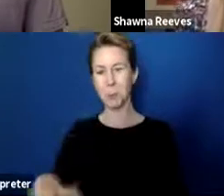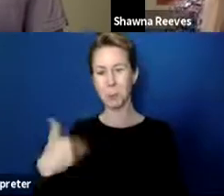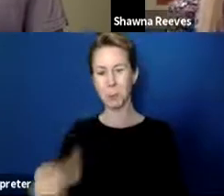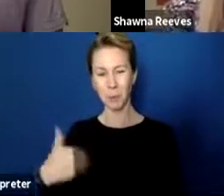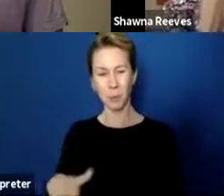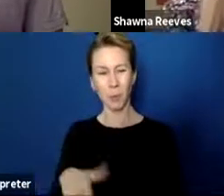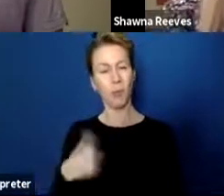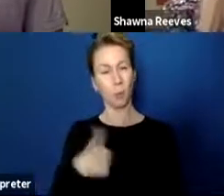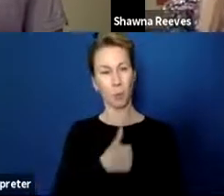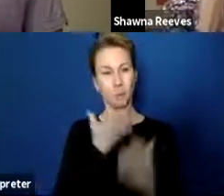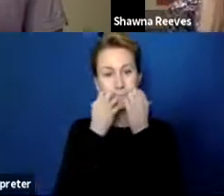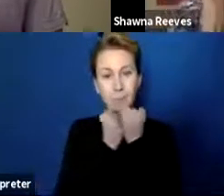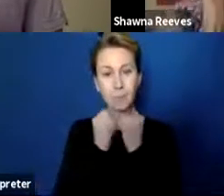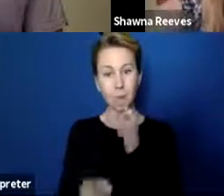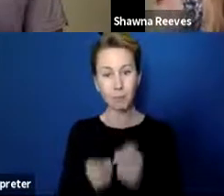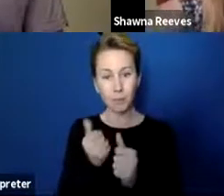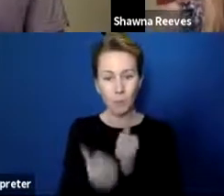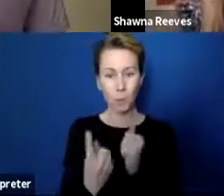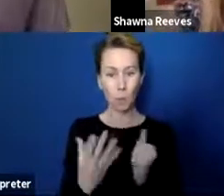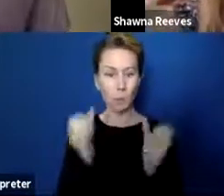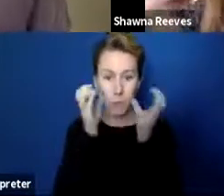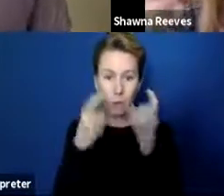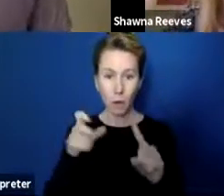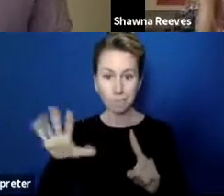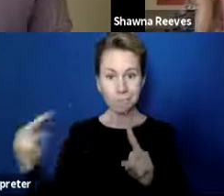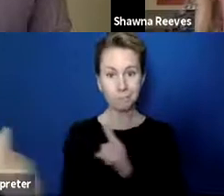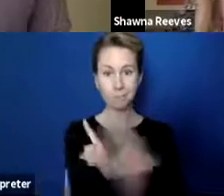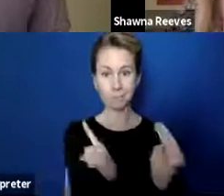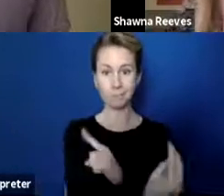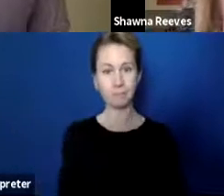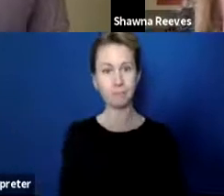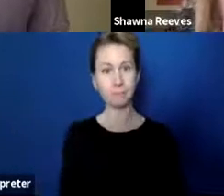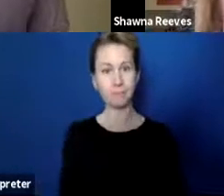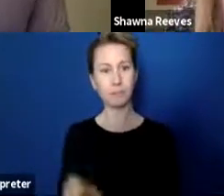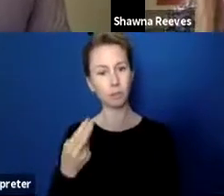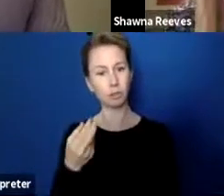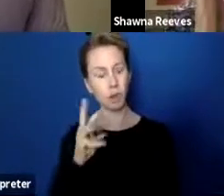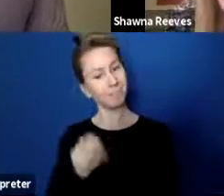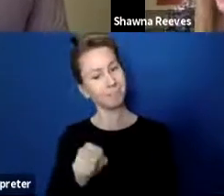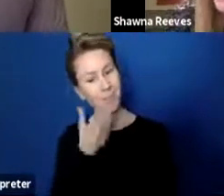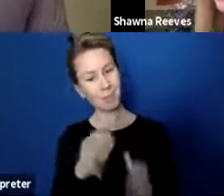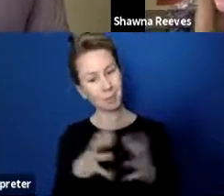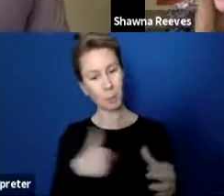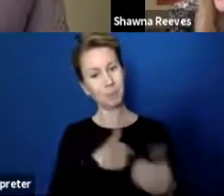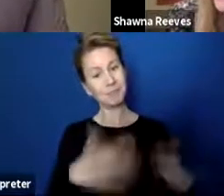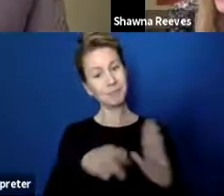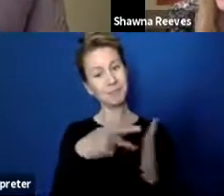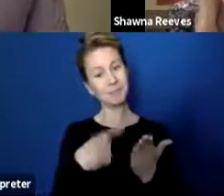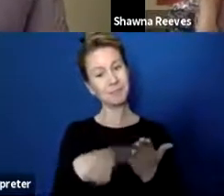can get involved with also your local advisory council on aging. And I would always say the California Elder Justice Coalition